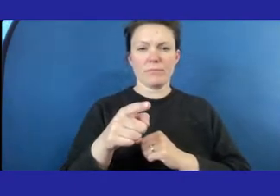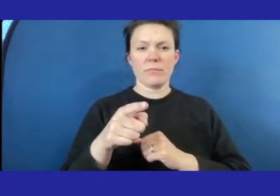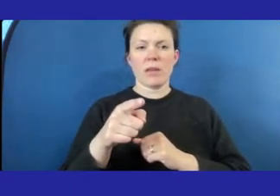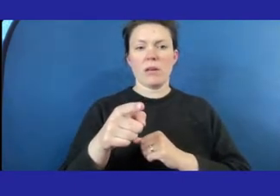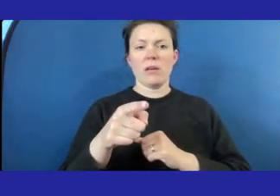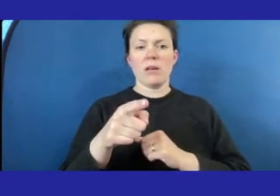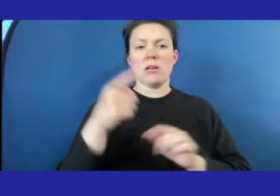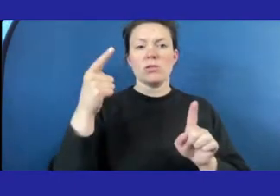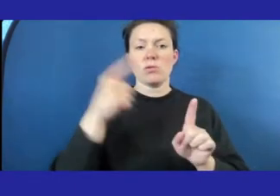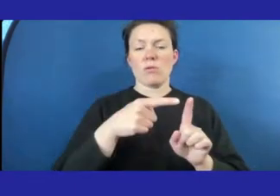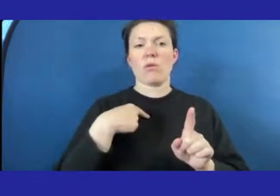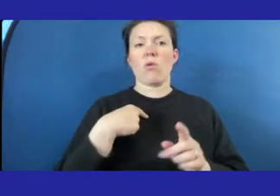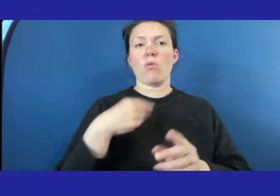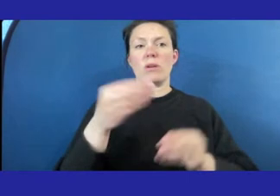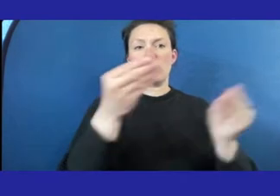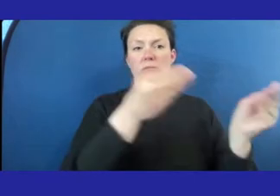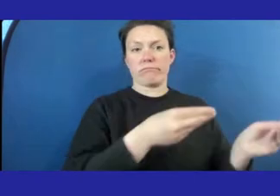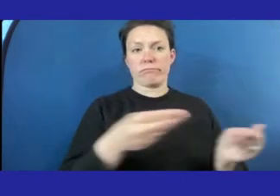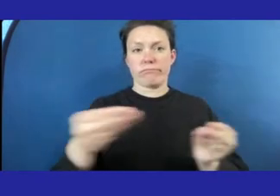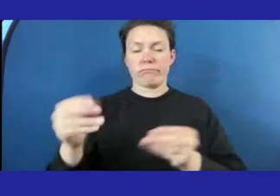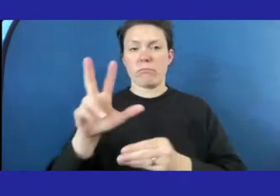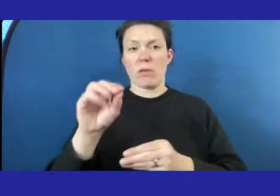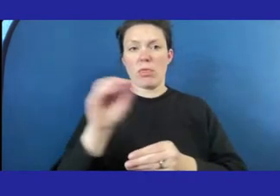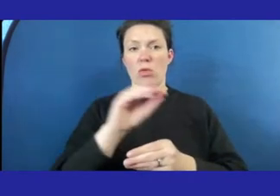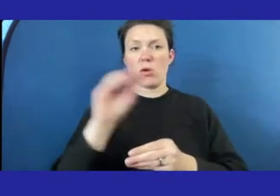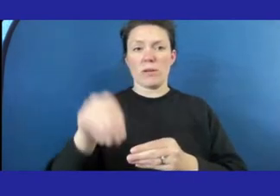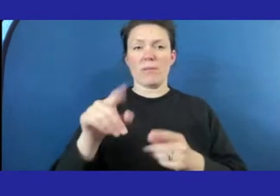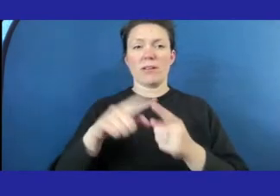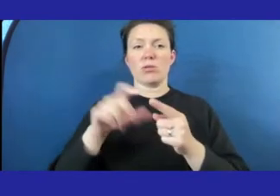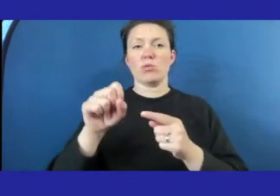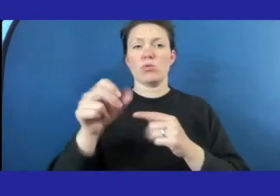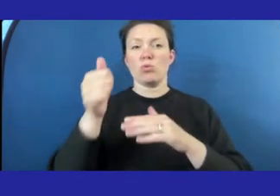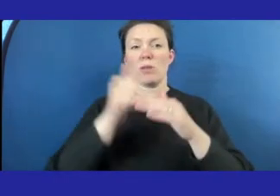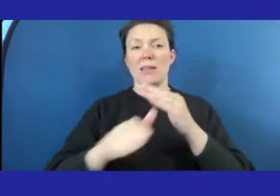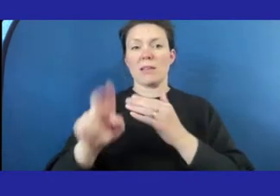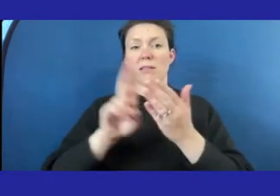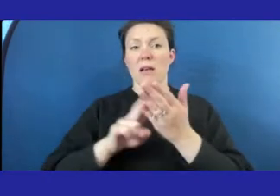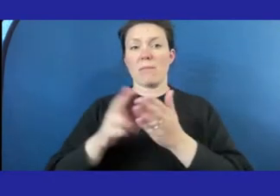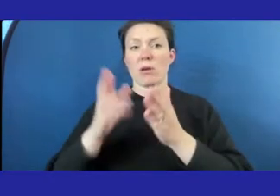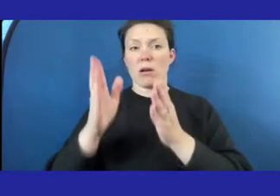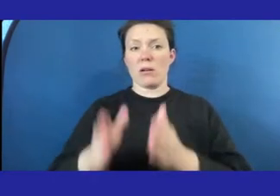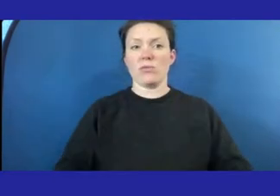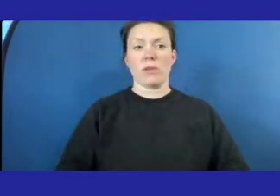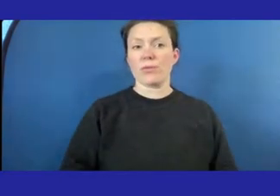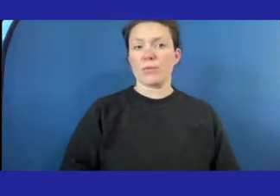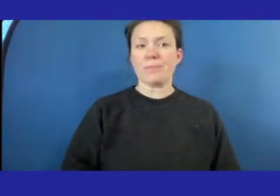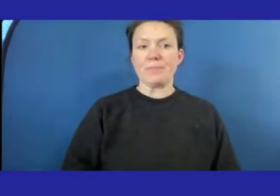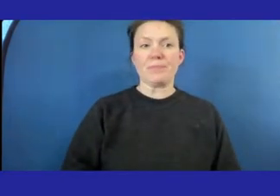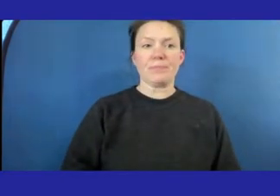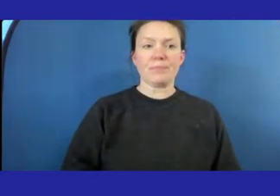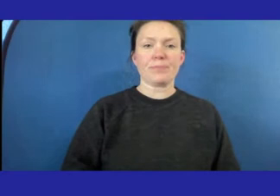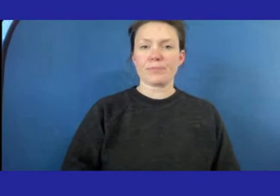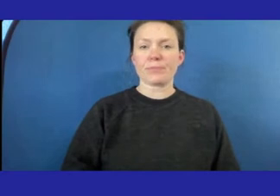to funnel over 30% to that subcontractor, which is best mature.